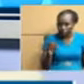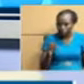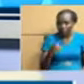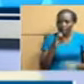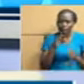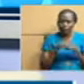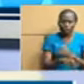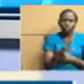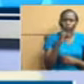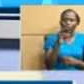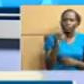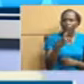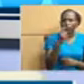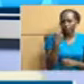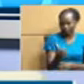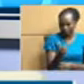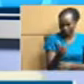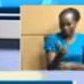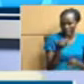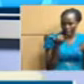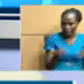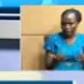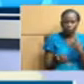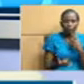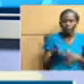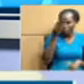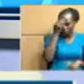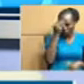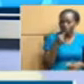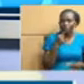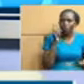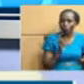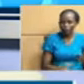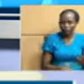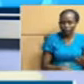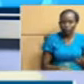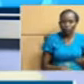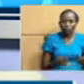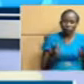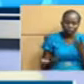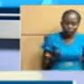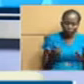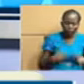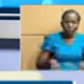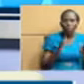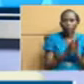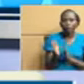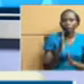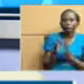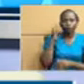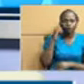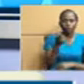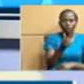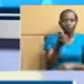in 2026, now education is telling us, oh, we are planning for